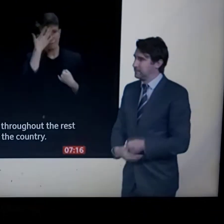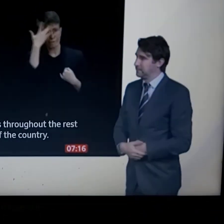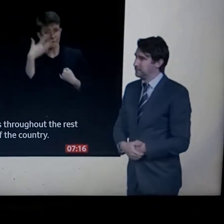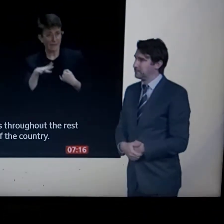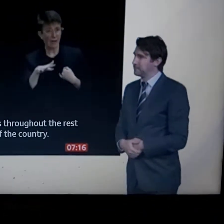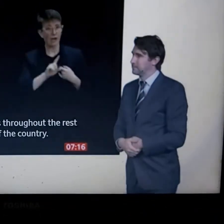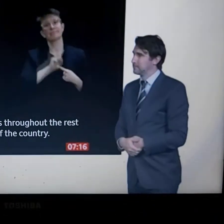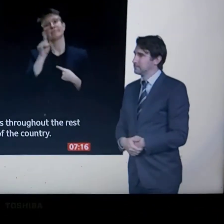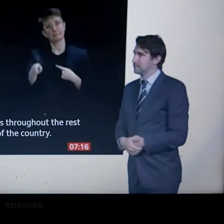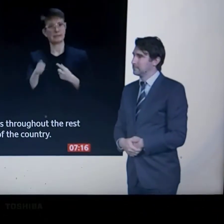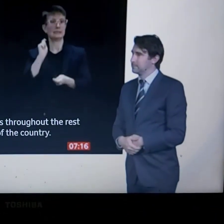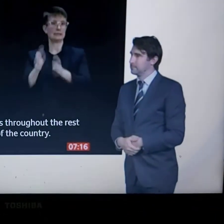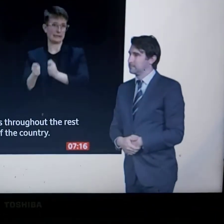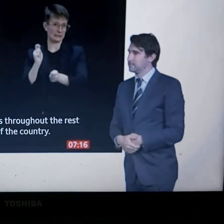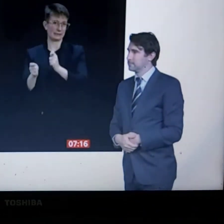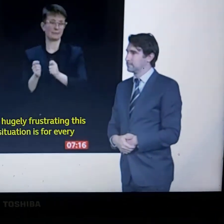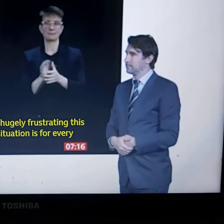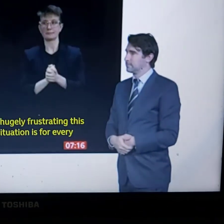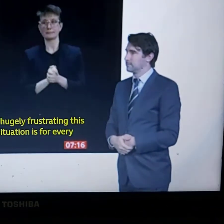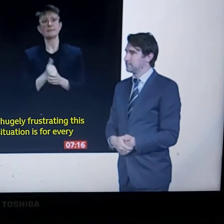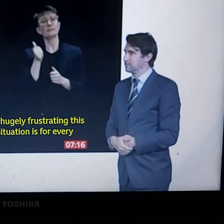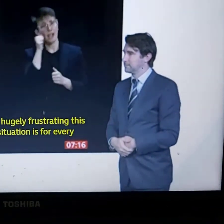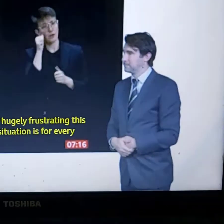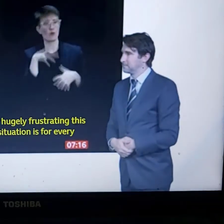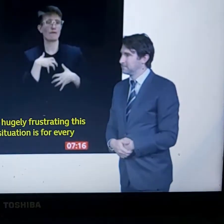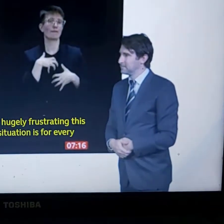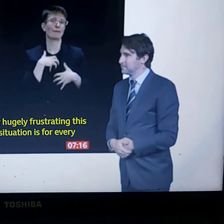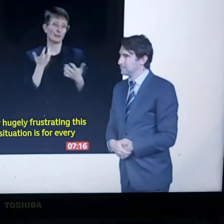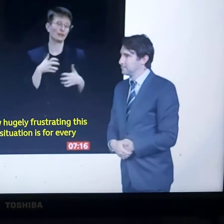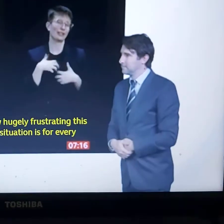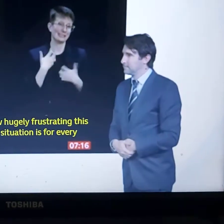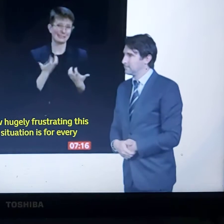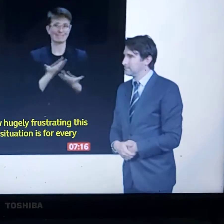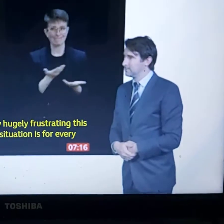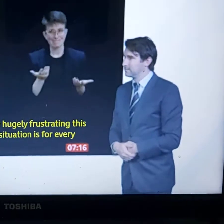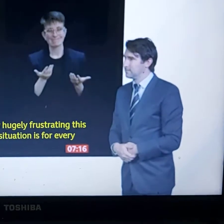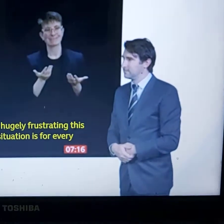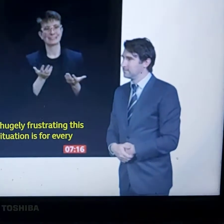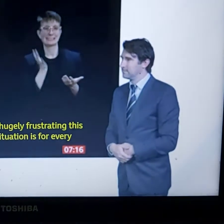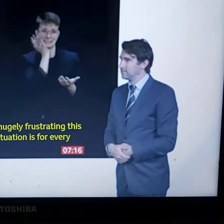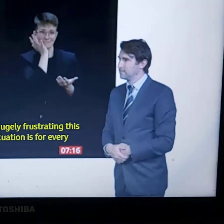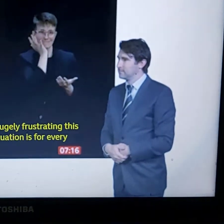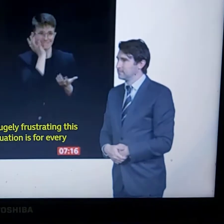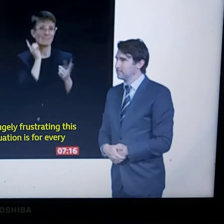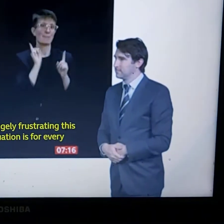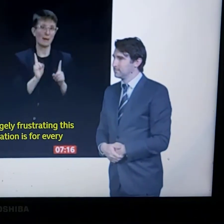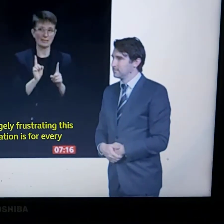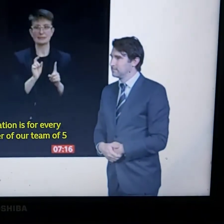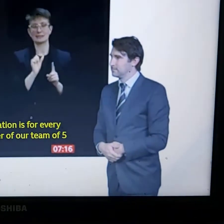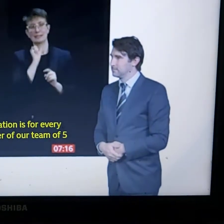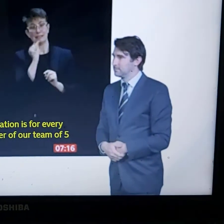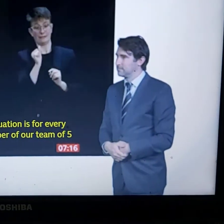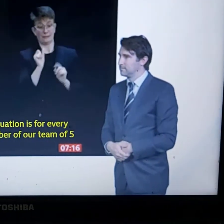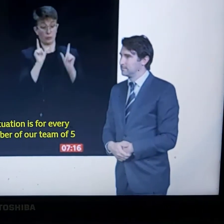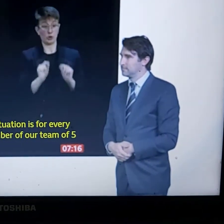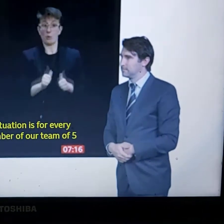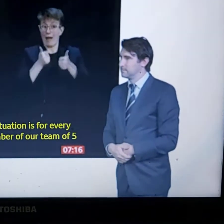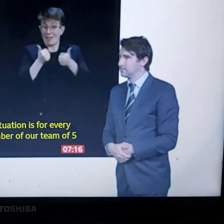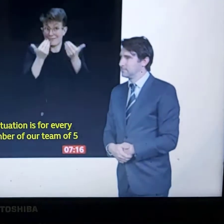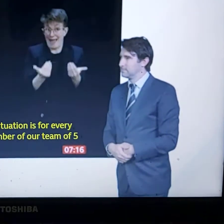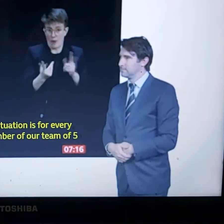situation is for every single member of our team of 5 million. But if we get our immediate response right in this